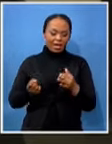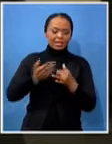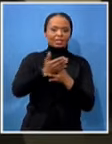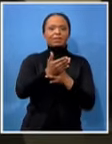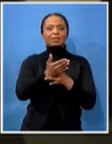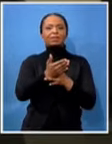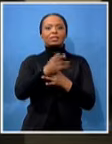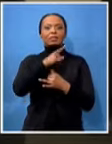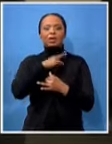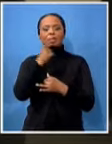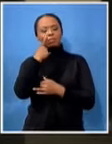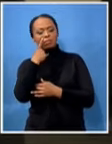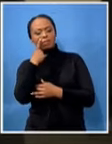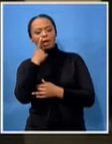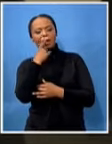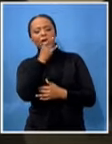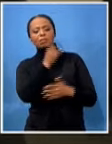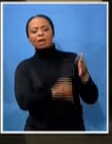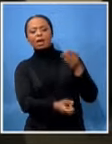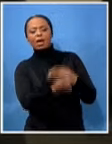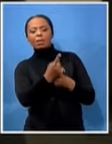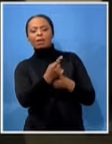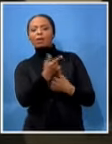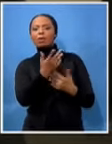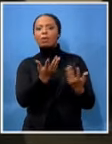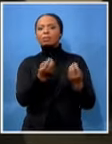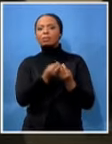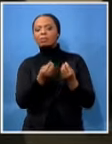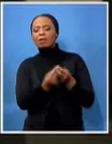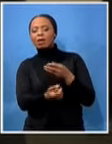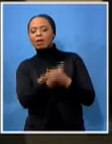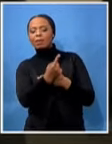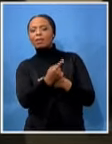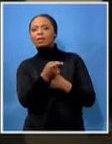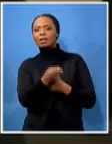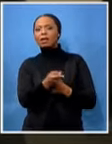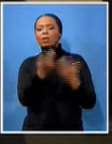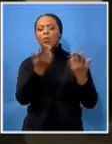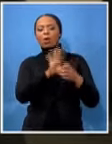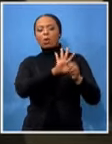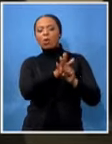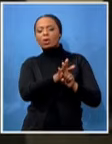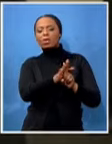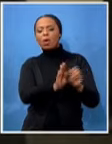is showing its different pressures. So you can never know for a fact what's going to happen,